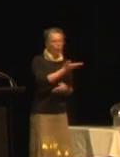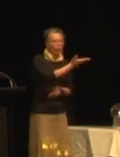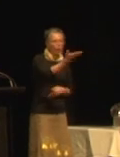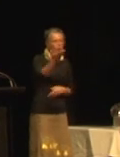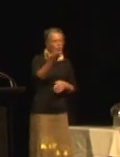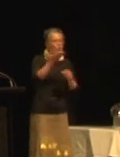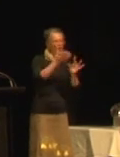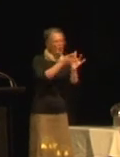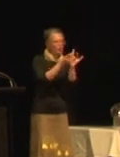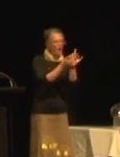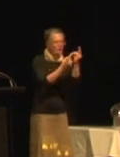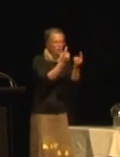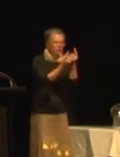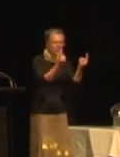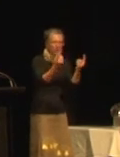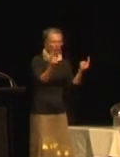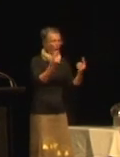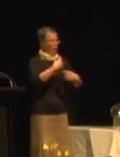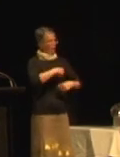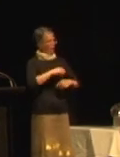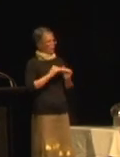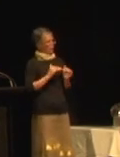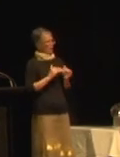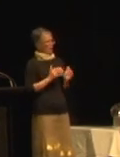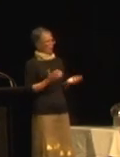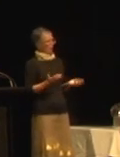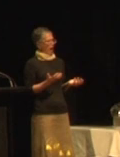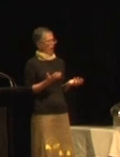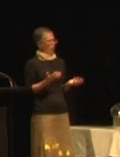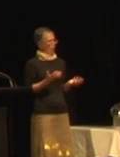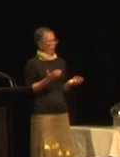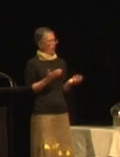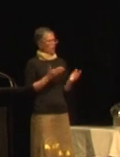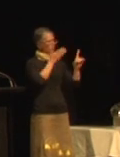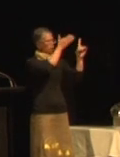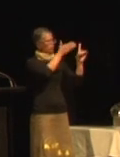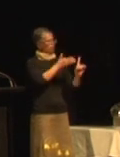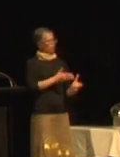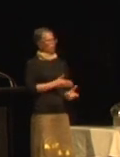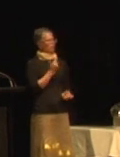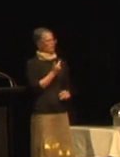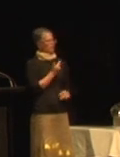other on a personal level to these goals.